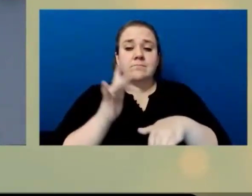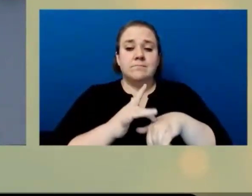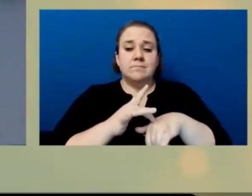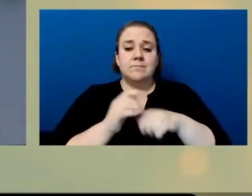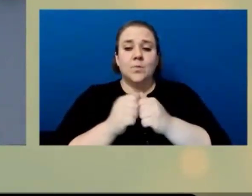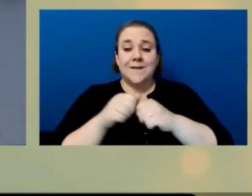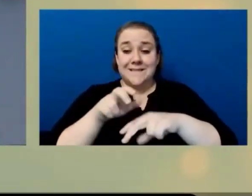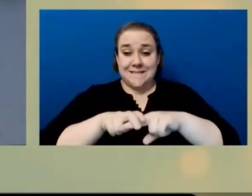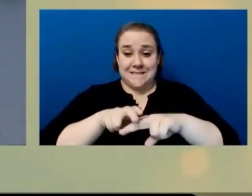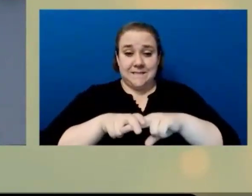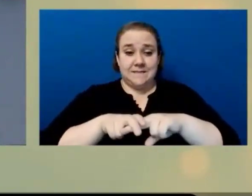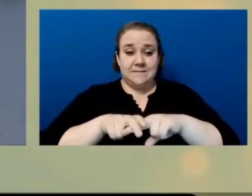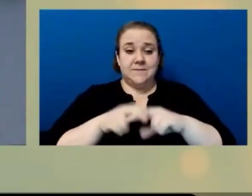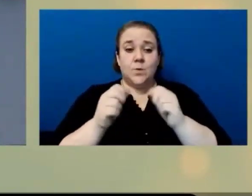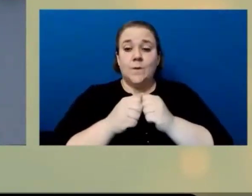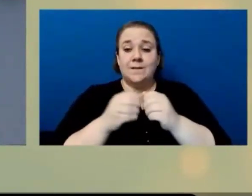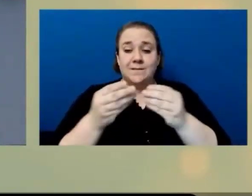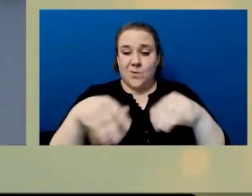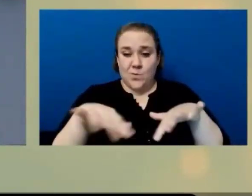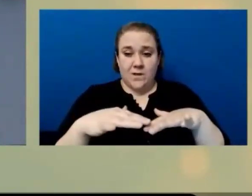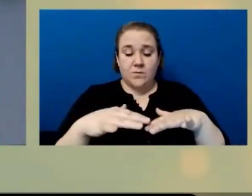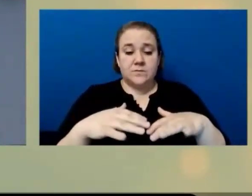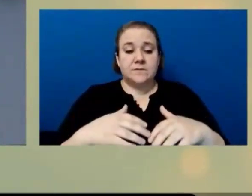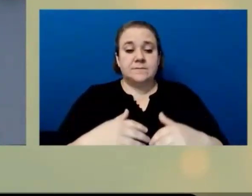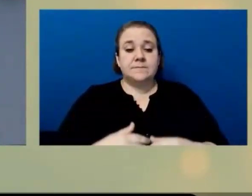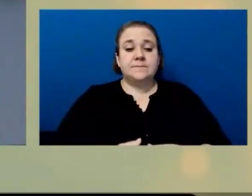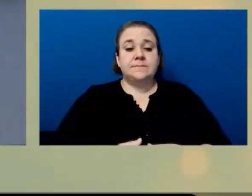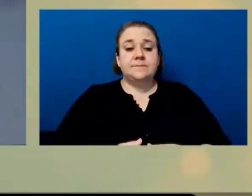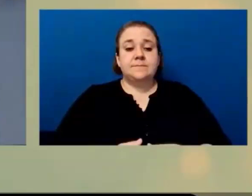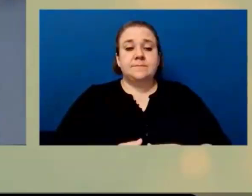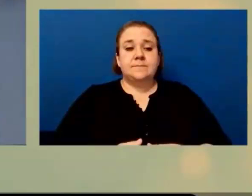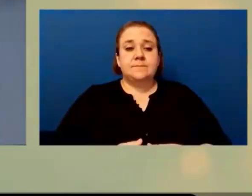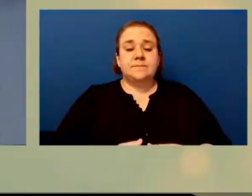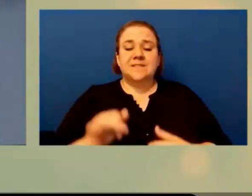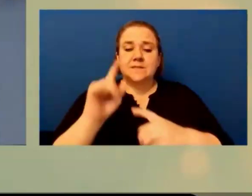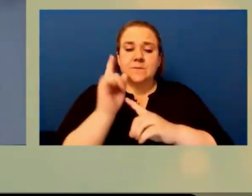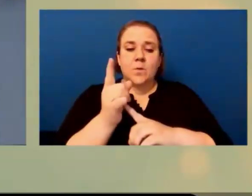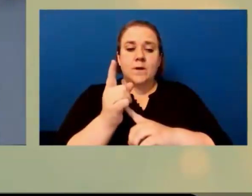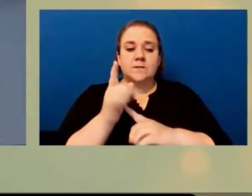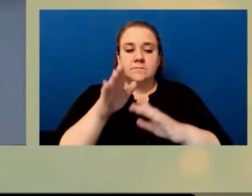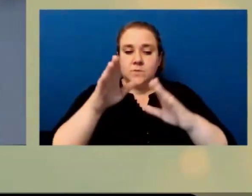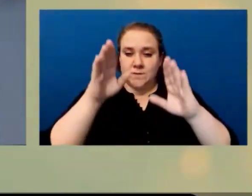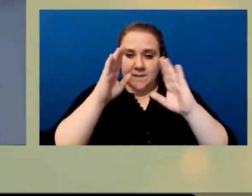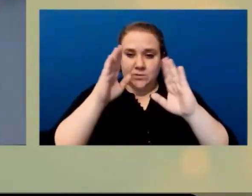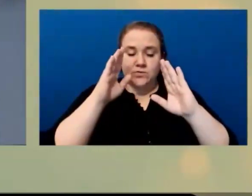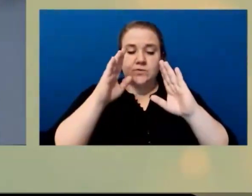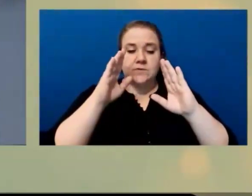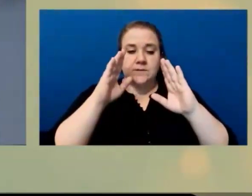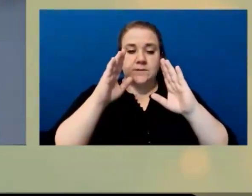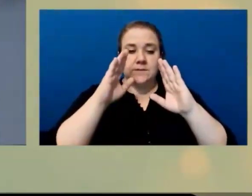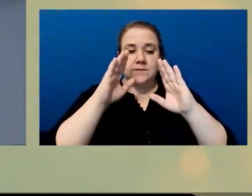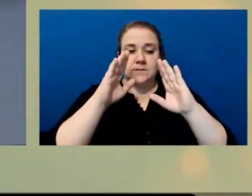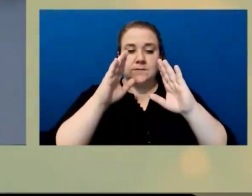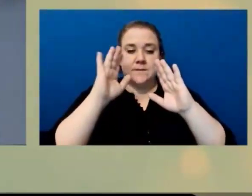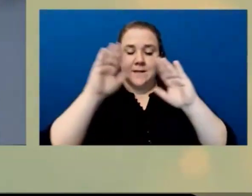seat or with the ground. And take a moment to bring your attention to the